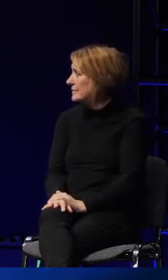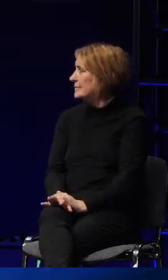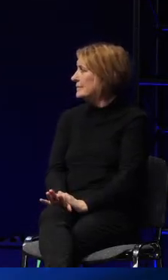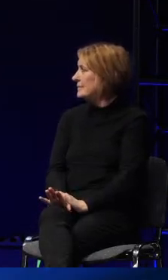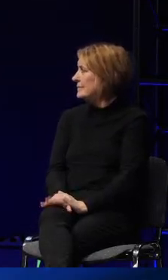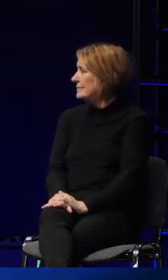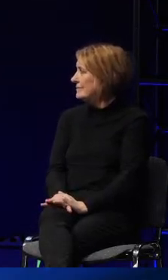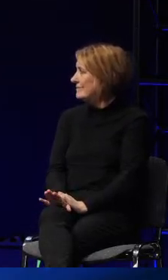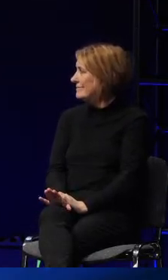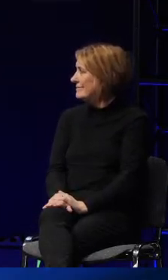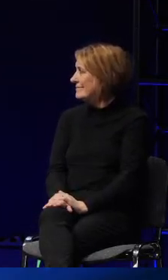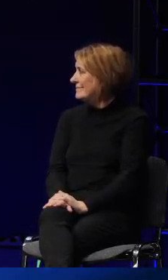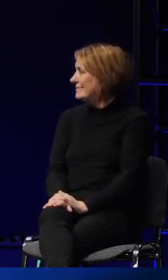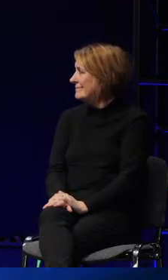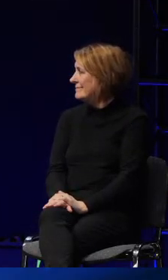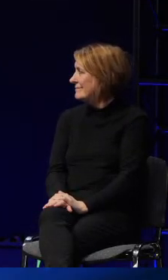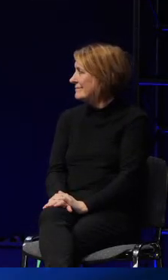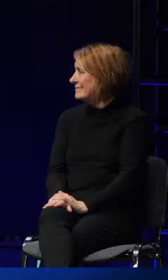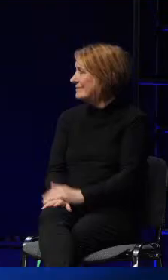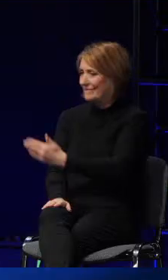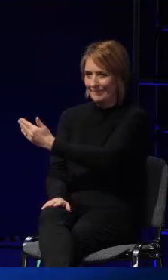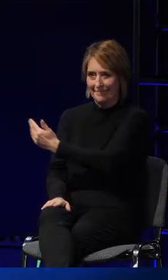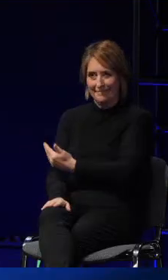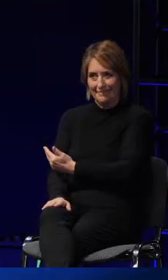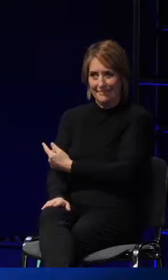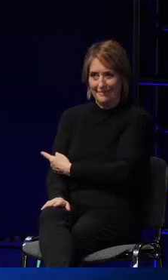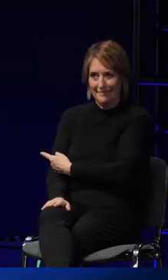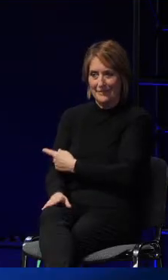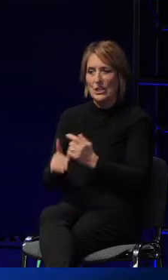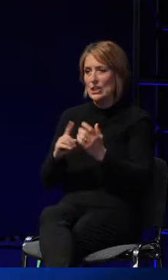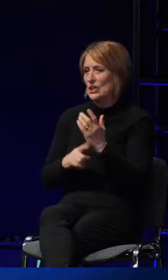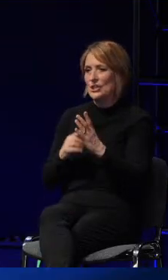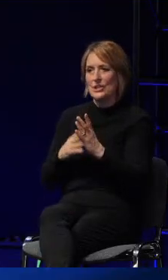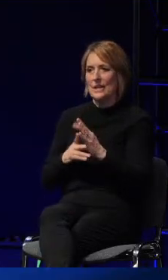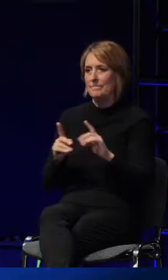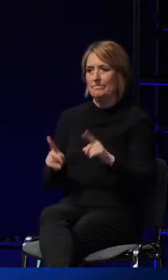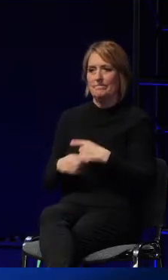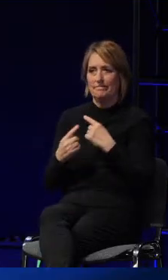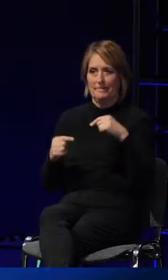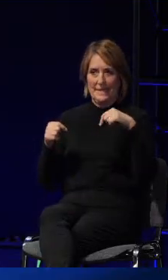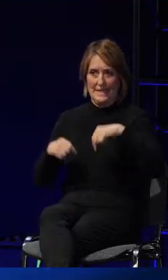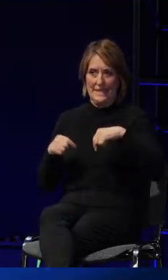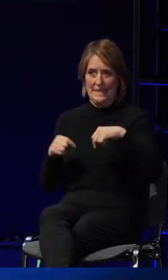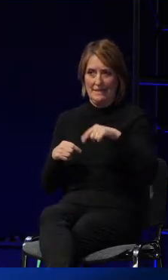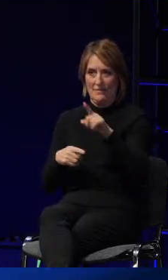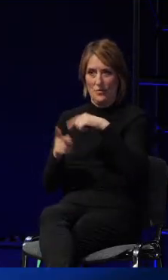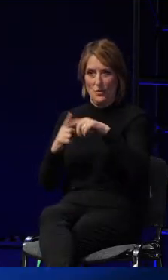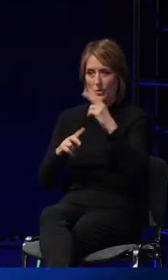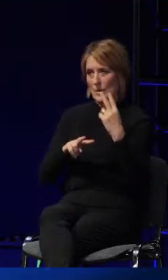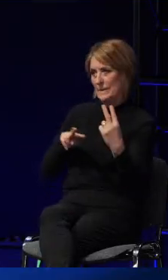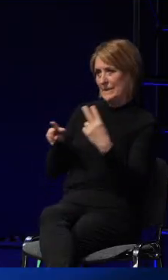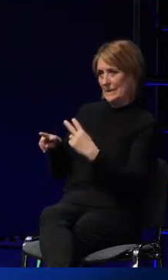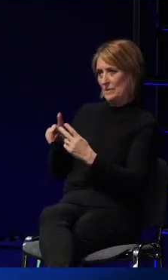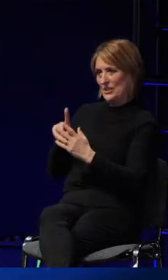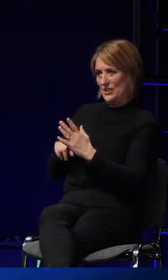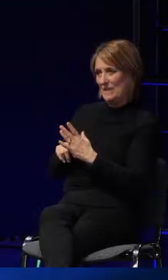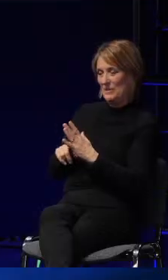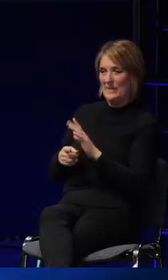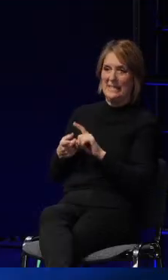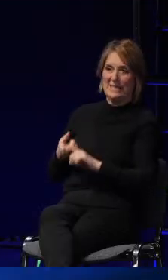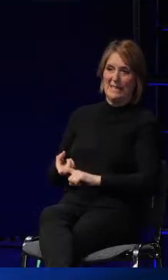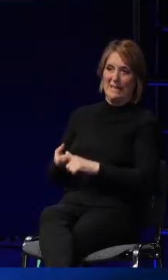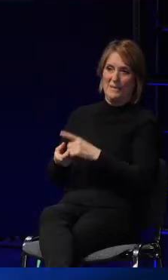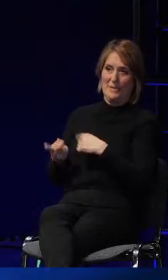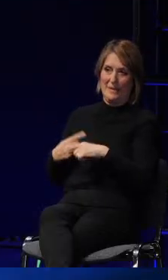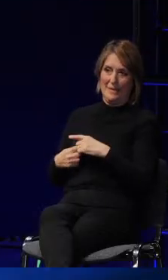We're very sorry James' friend wasn't here. Yeah, James couldn't be here, so for everybody that came to see him and got stuck with us, we